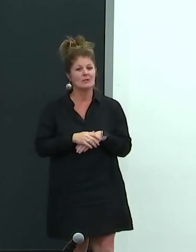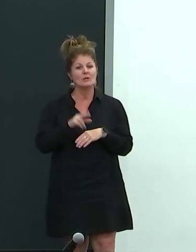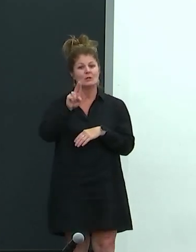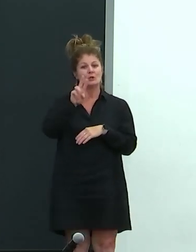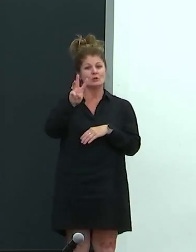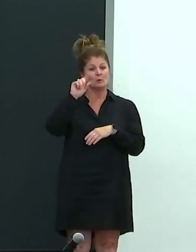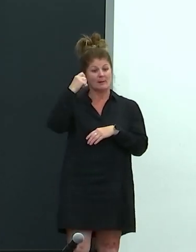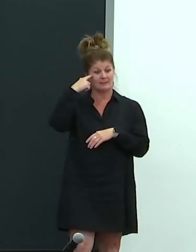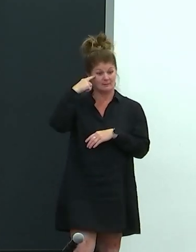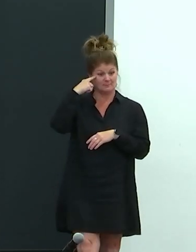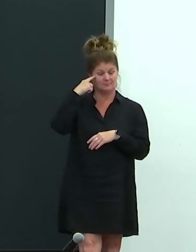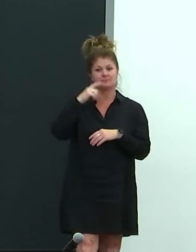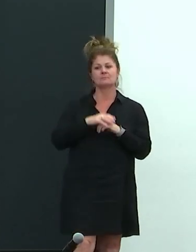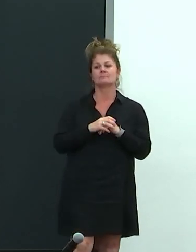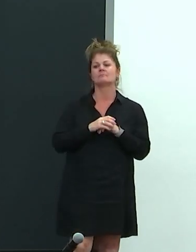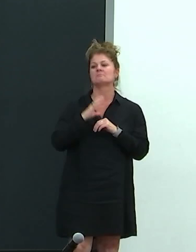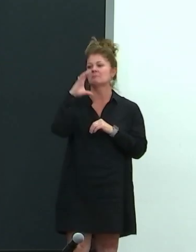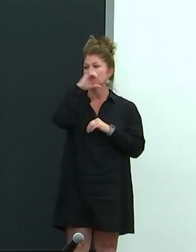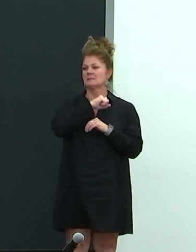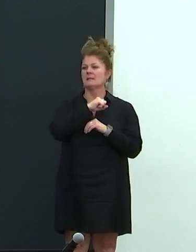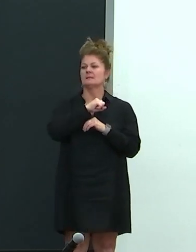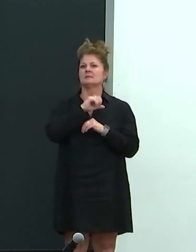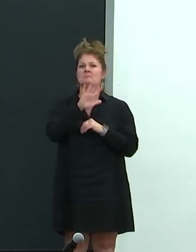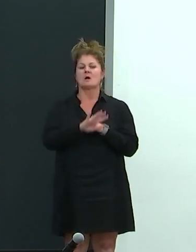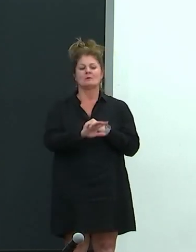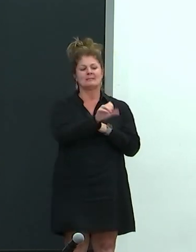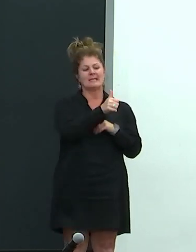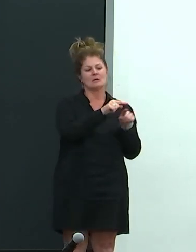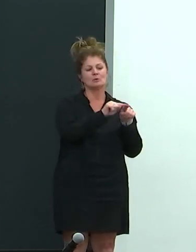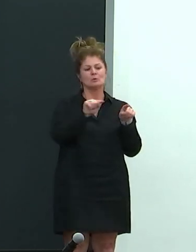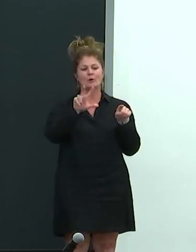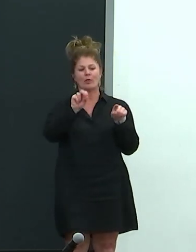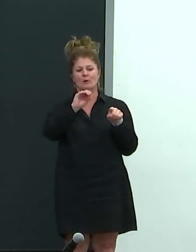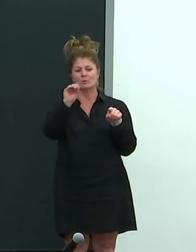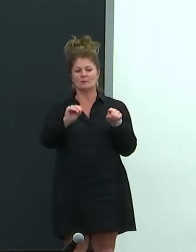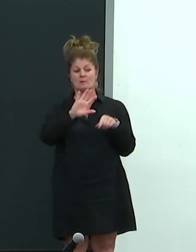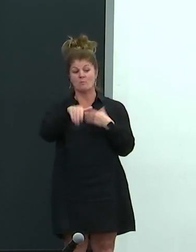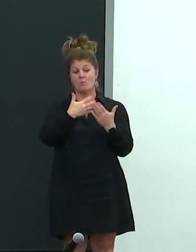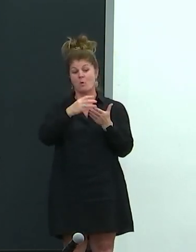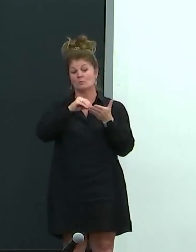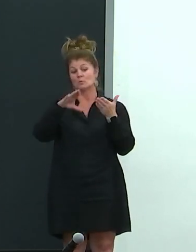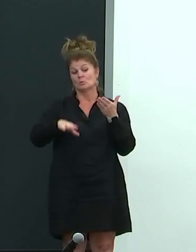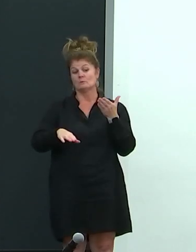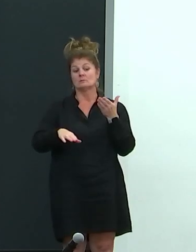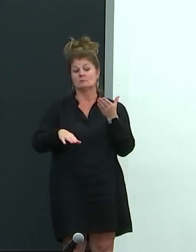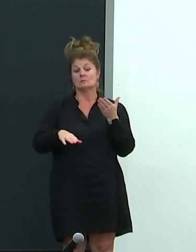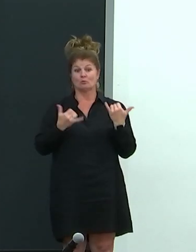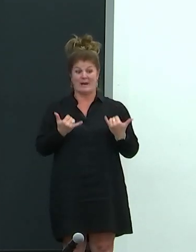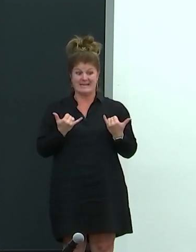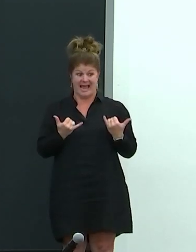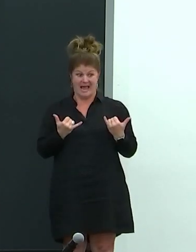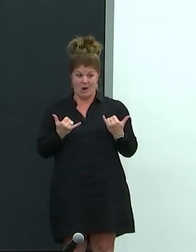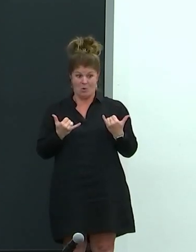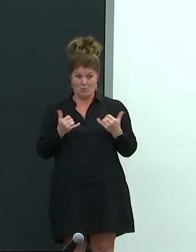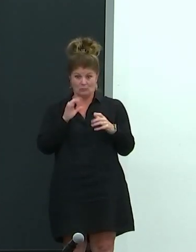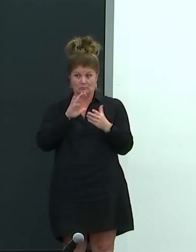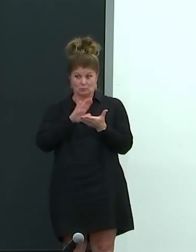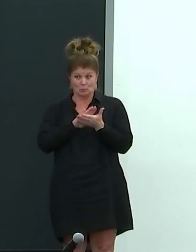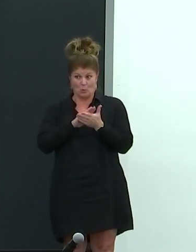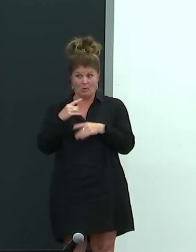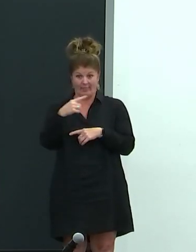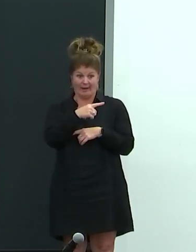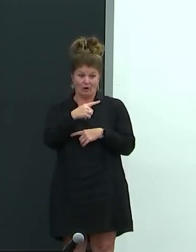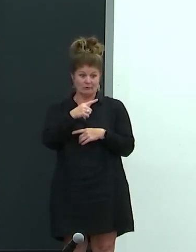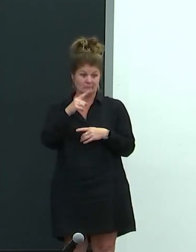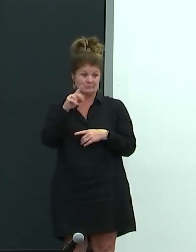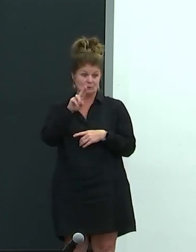UWM-Madison estimates between 10 to 30% of all students currently enrolled in higher